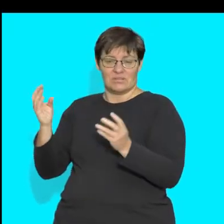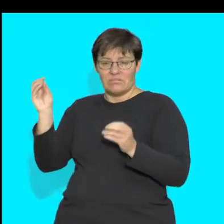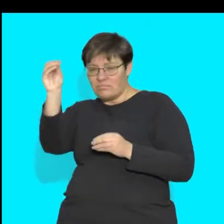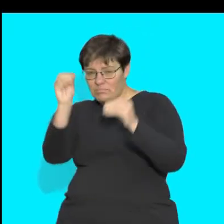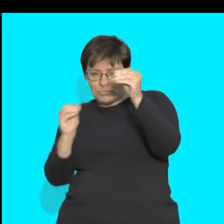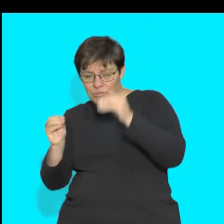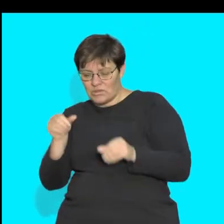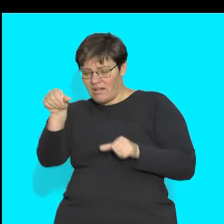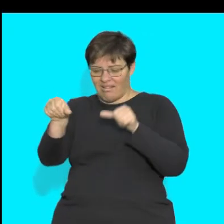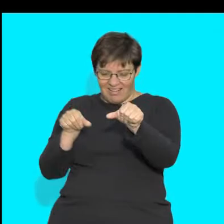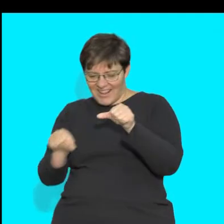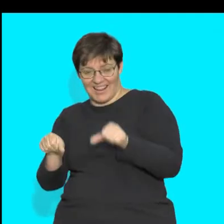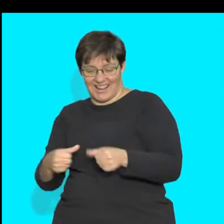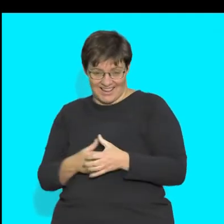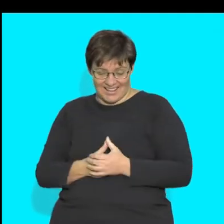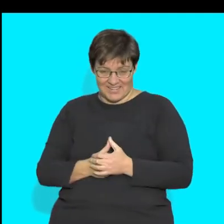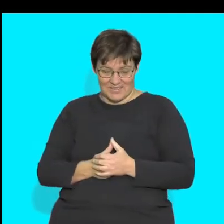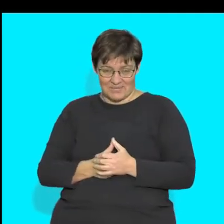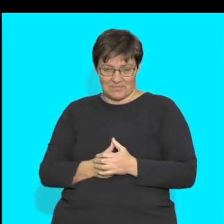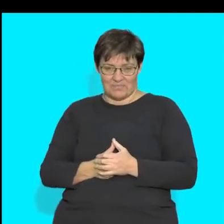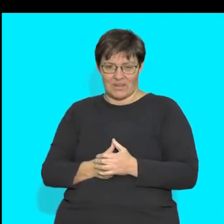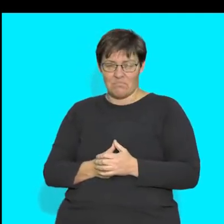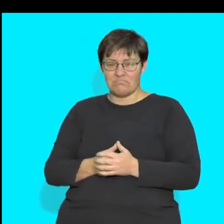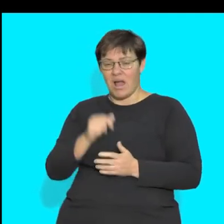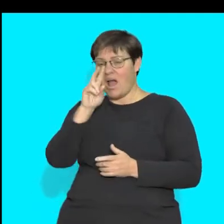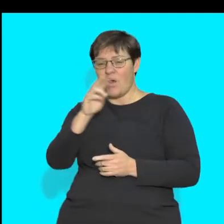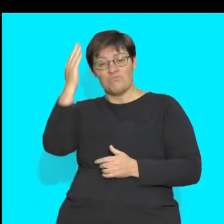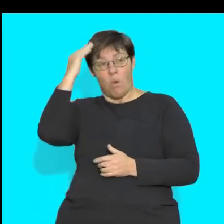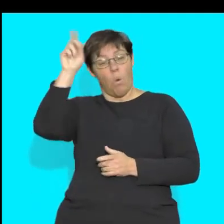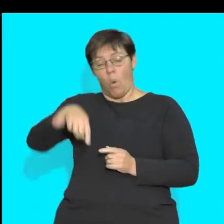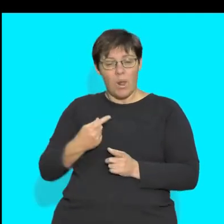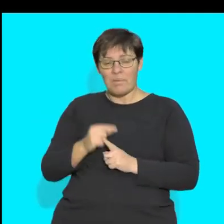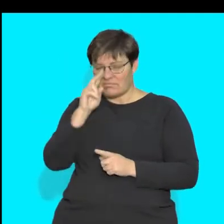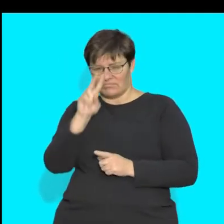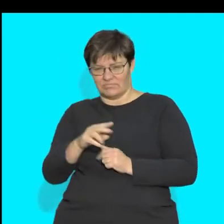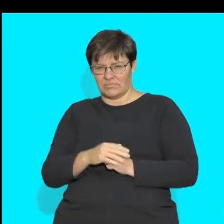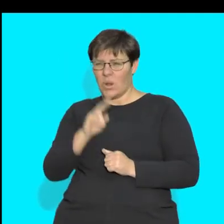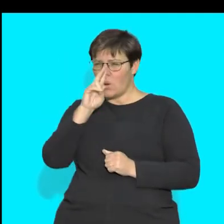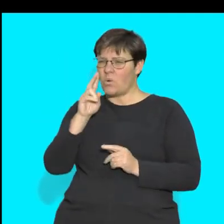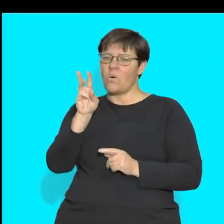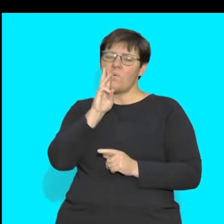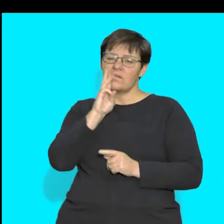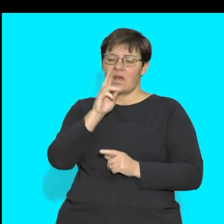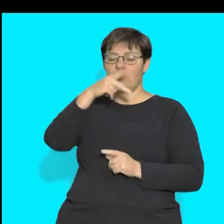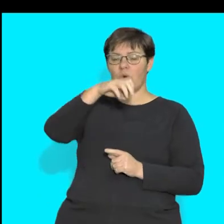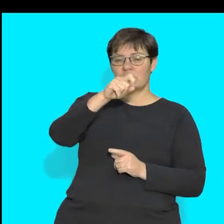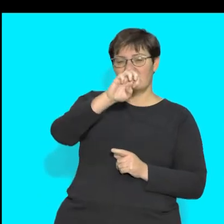to notice, as I said, you don't have to notice all the things, but let's have a look at the words here. Protein,